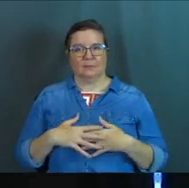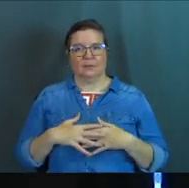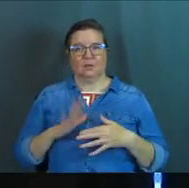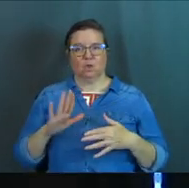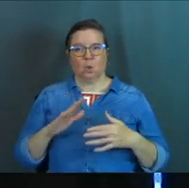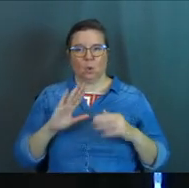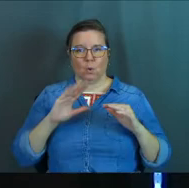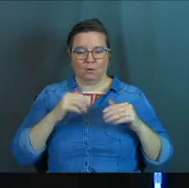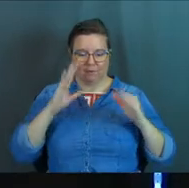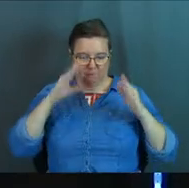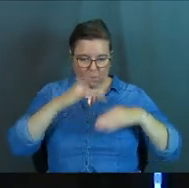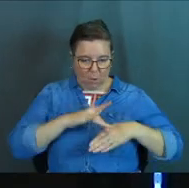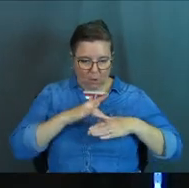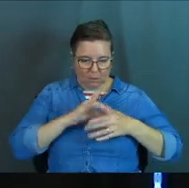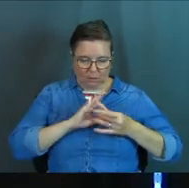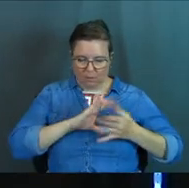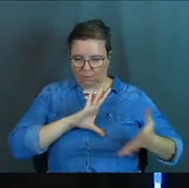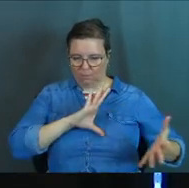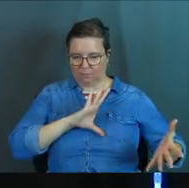Lose your life in every conversation.